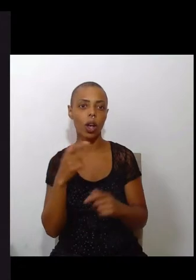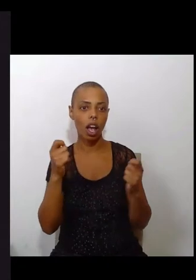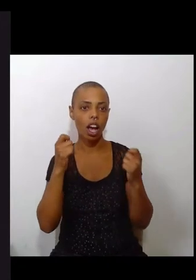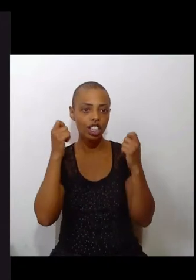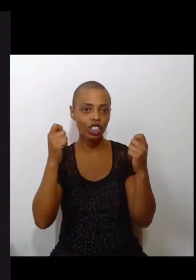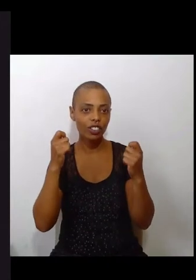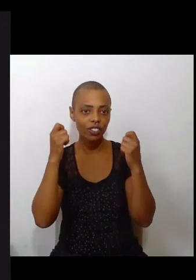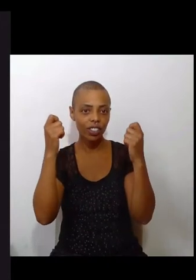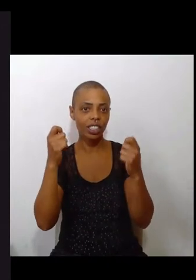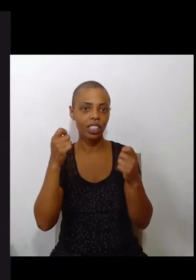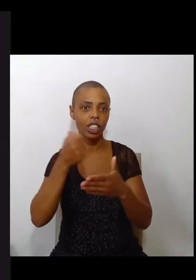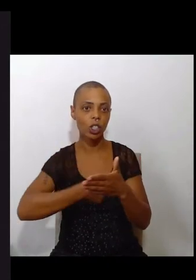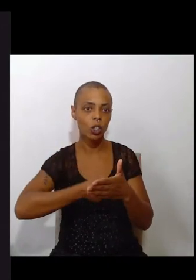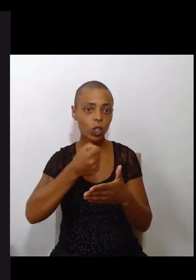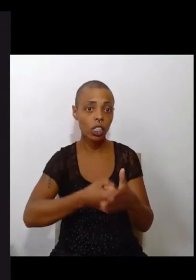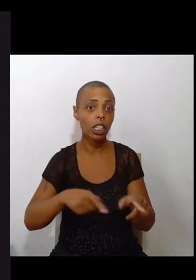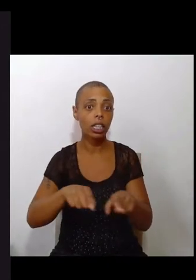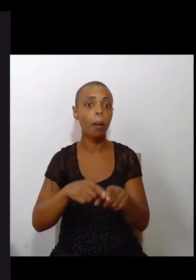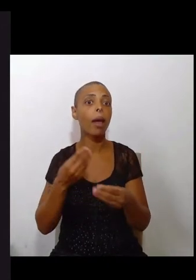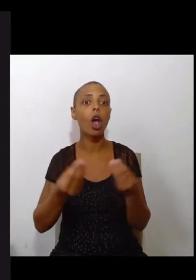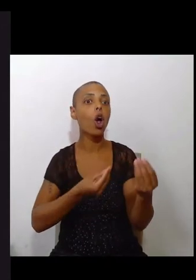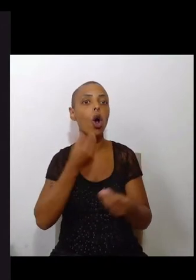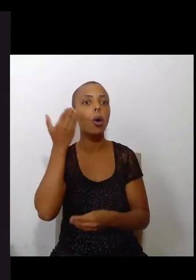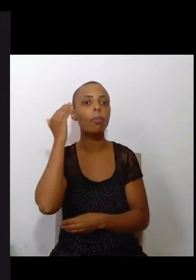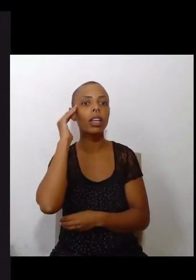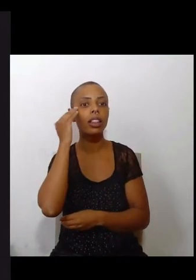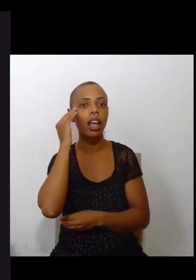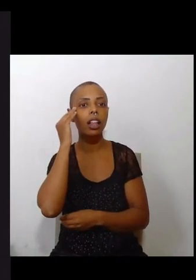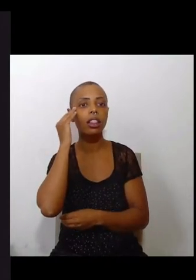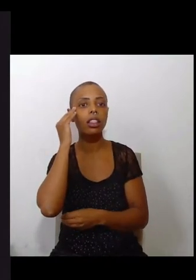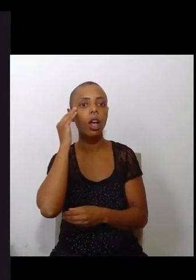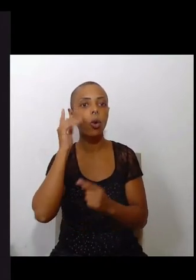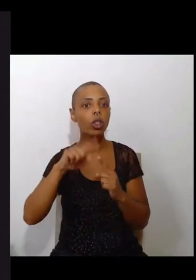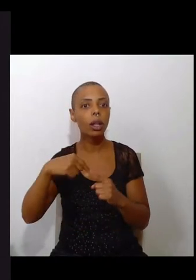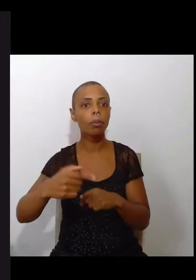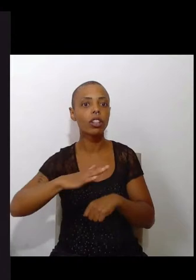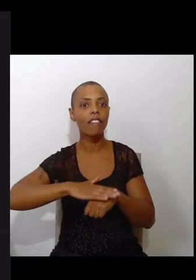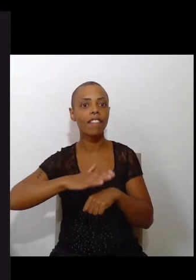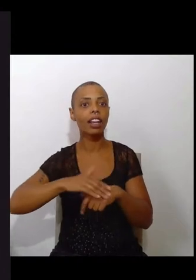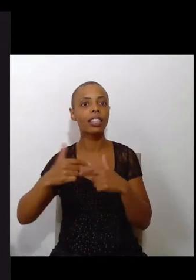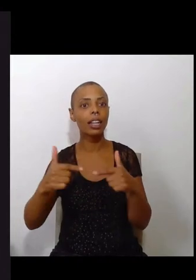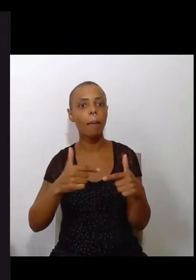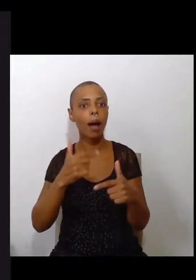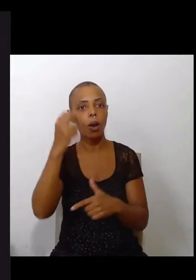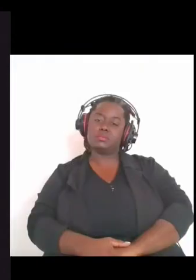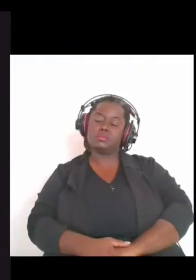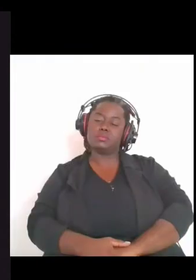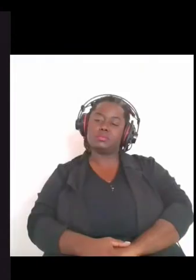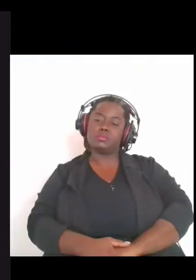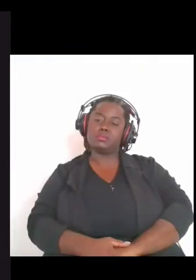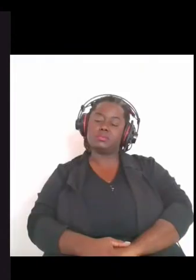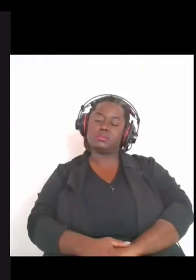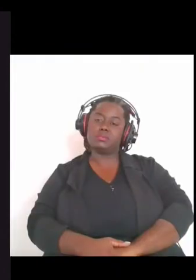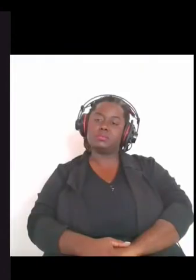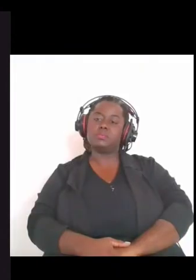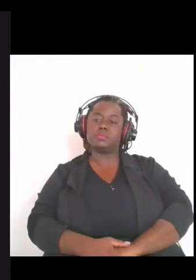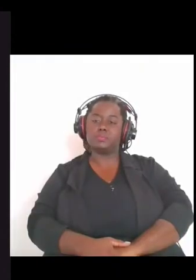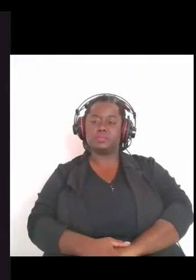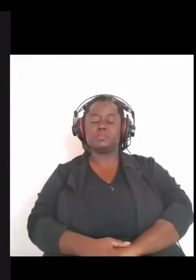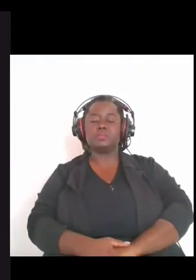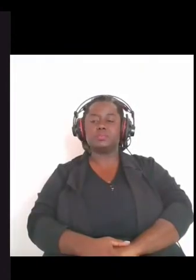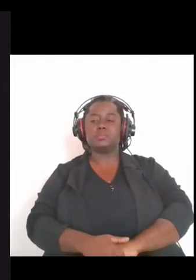had before your activism started and how it has changed after you started working with AI